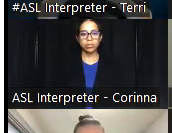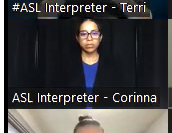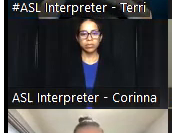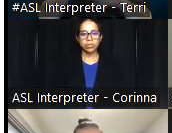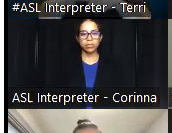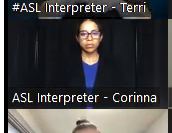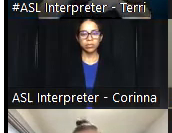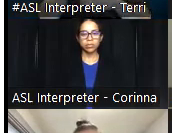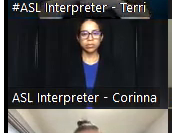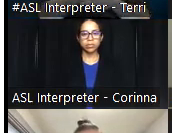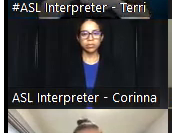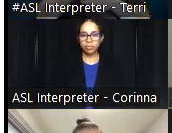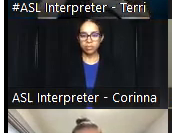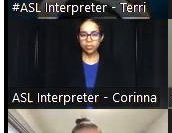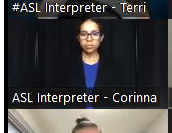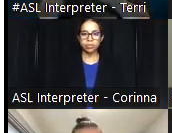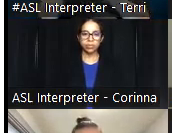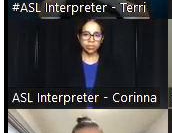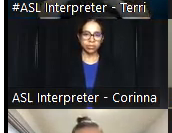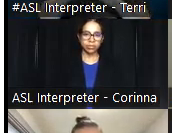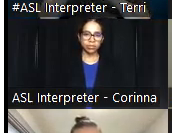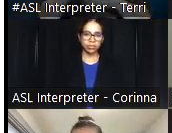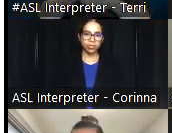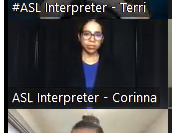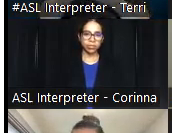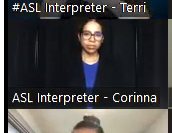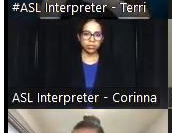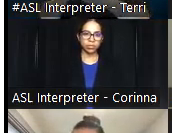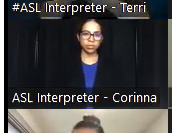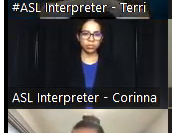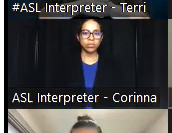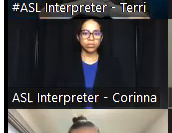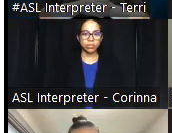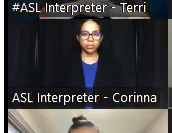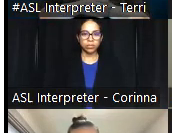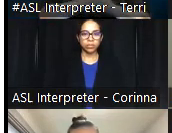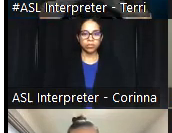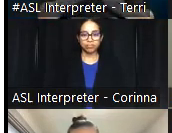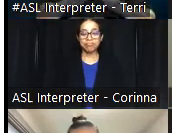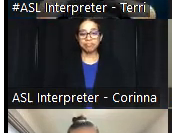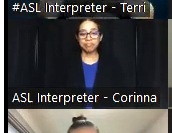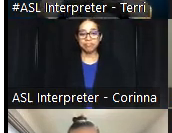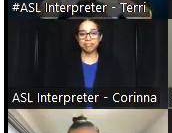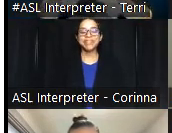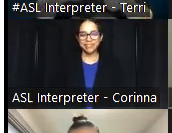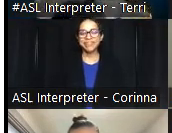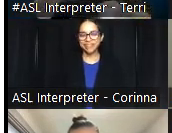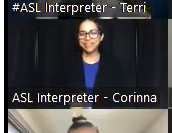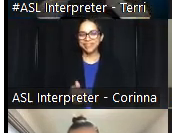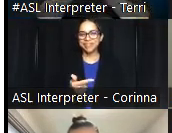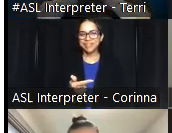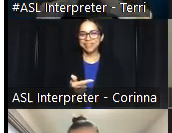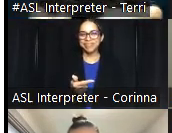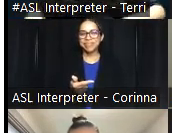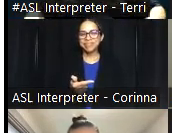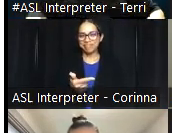some contact information and ways to share feedback later, is on our current stakeholder engagement work. So a lot of the recommendations for